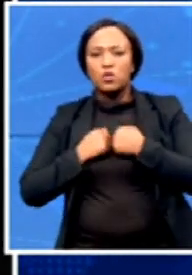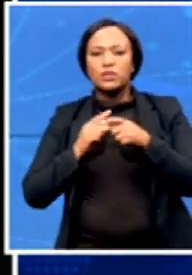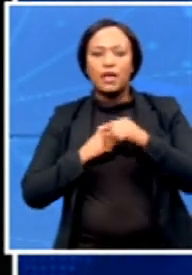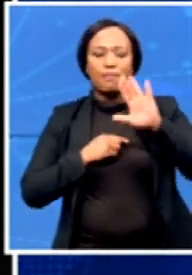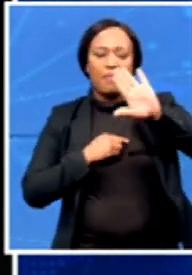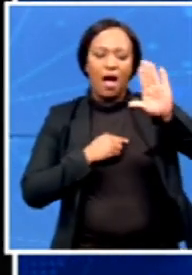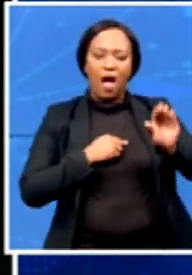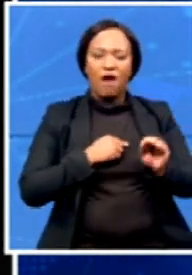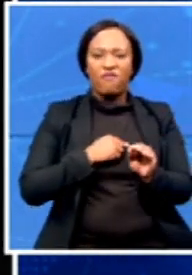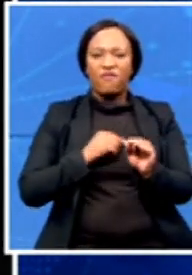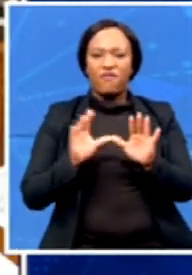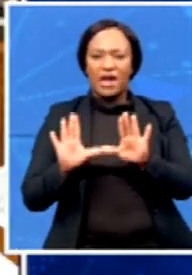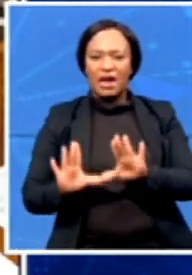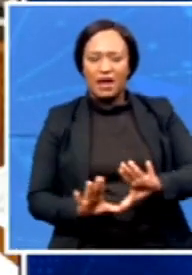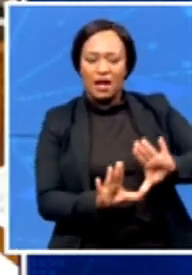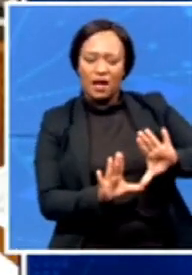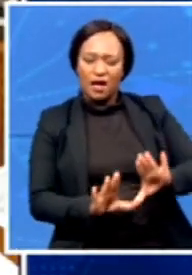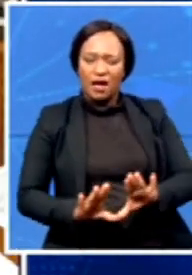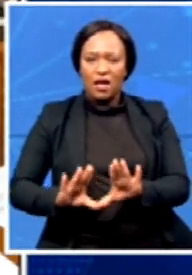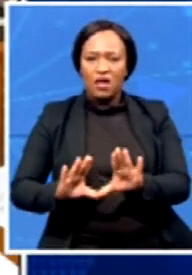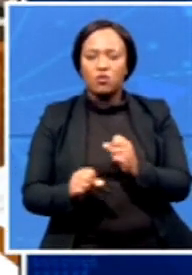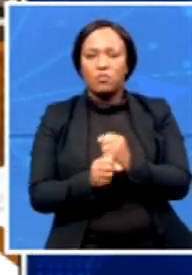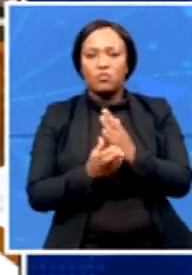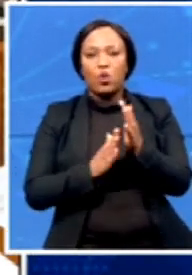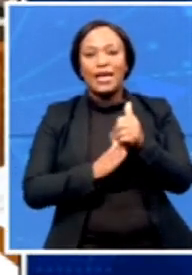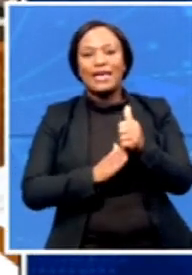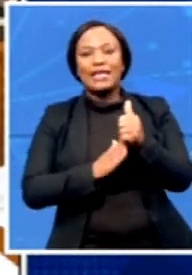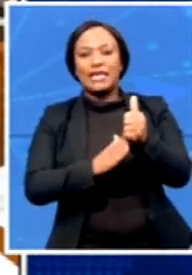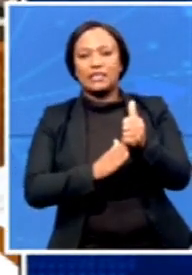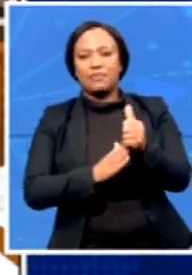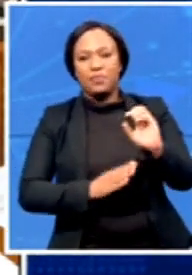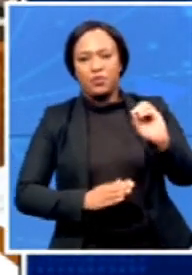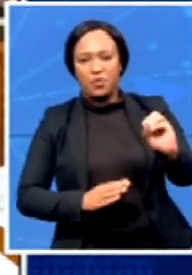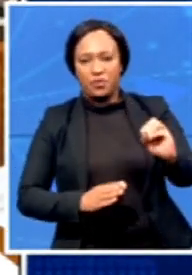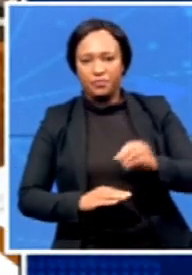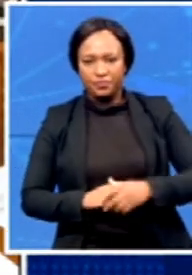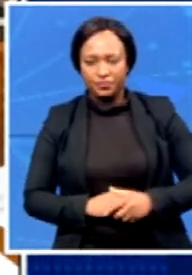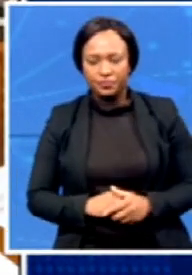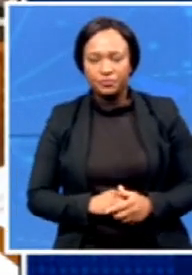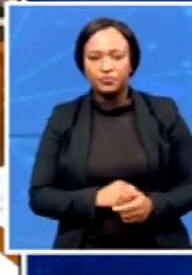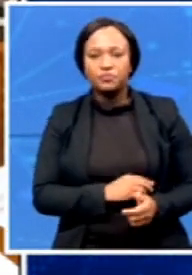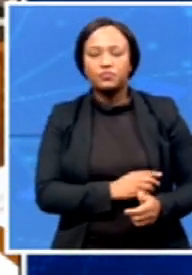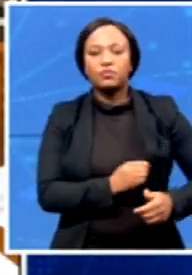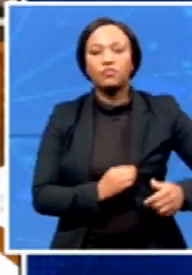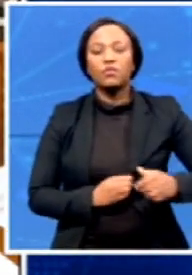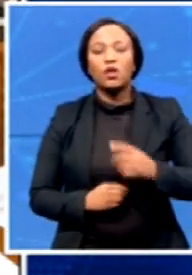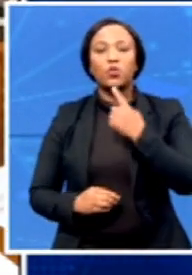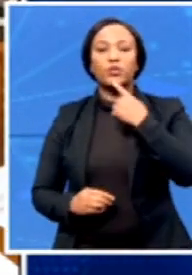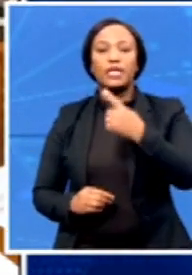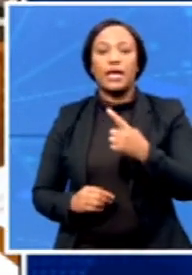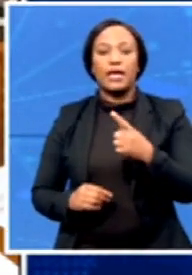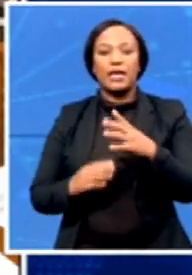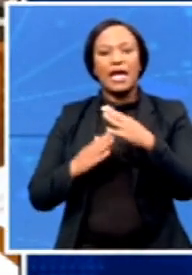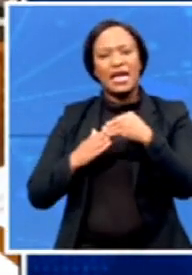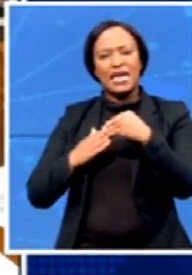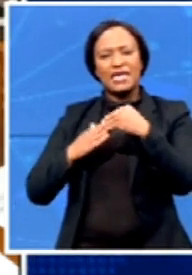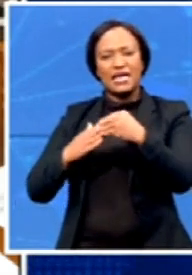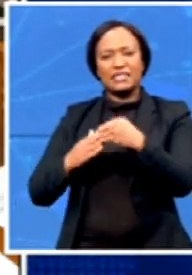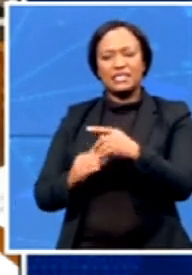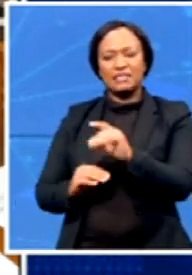leadership. Now, talking about that right type of education, I want to ask you, is the South African education